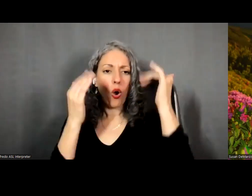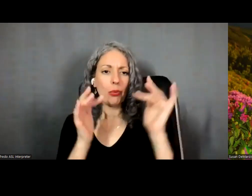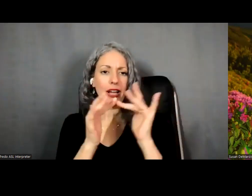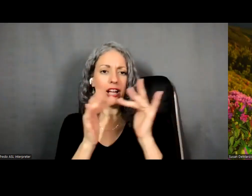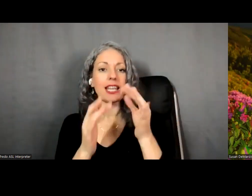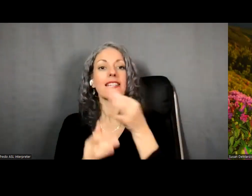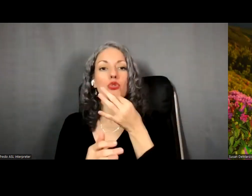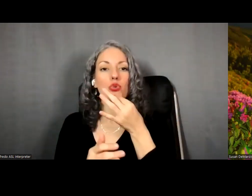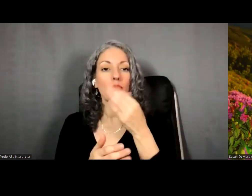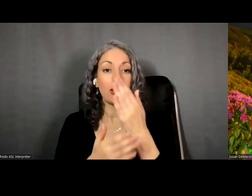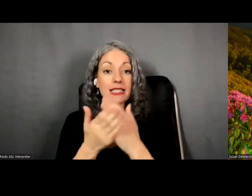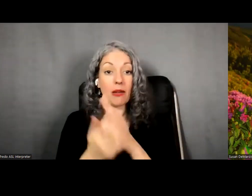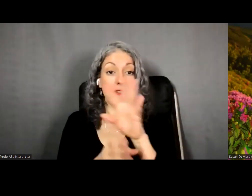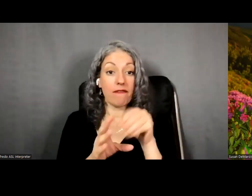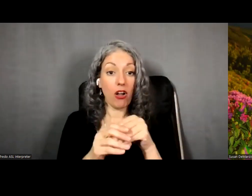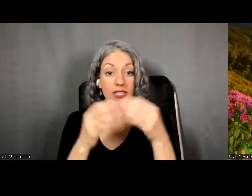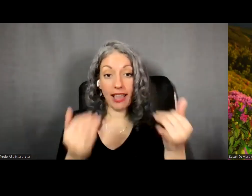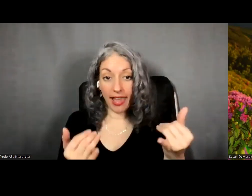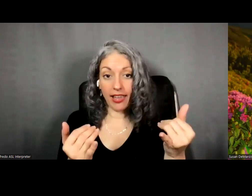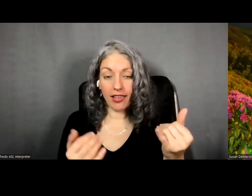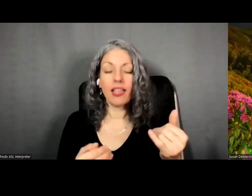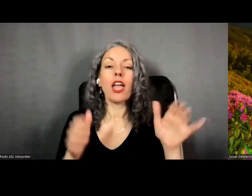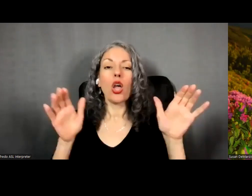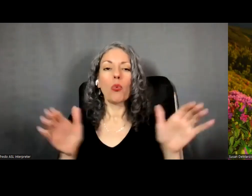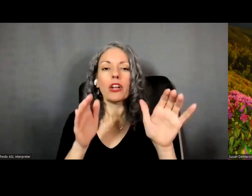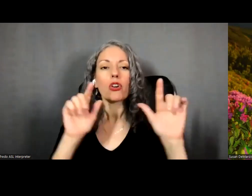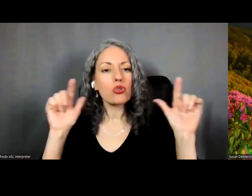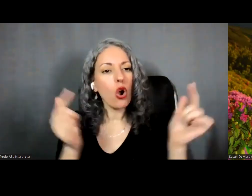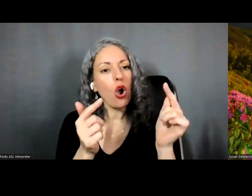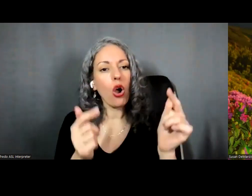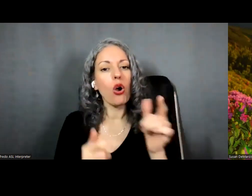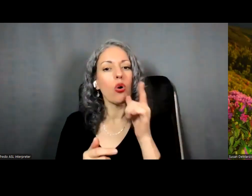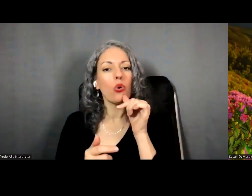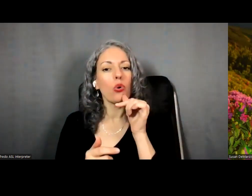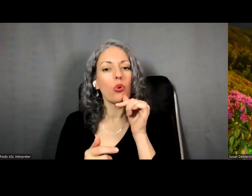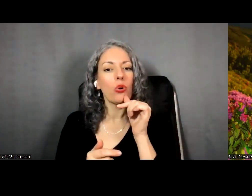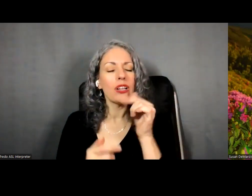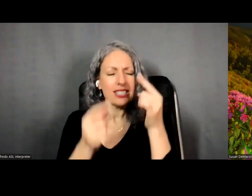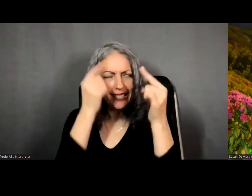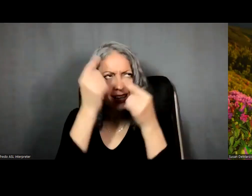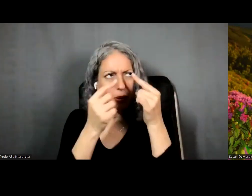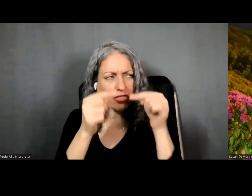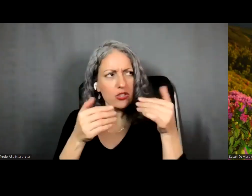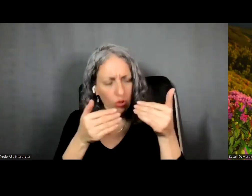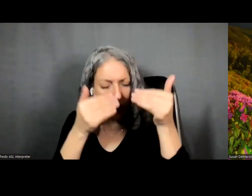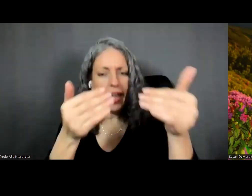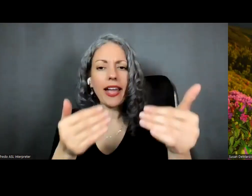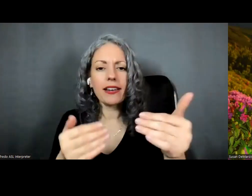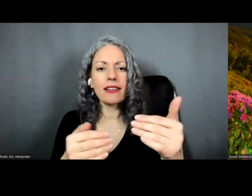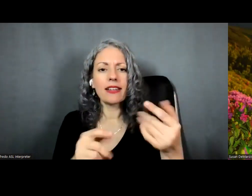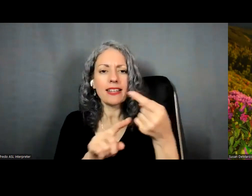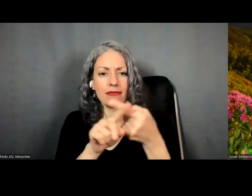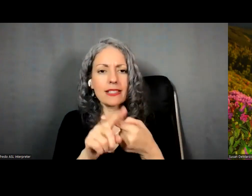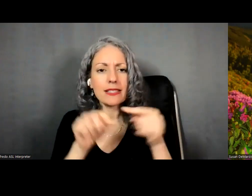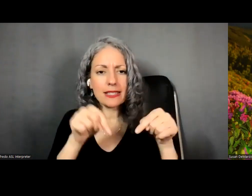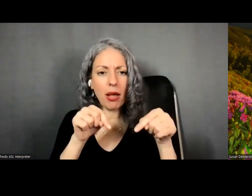some of today's participants. And we encourage everyone who is considering this to move forward in the next month and put